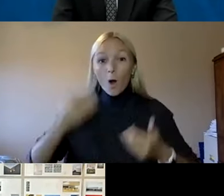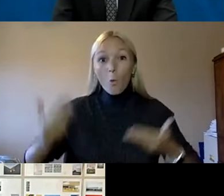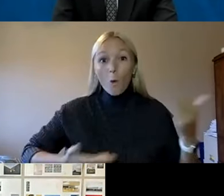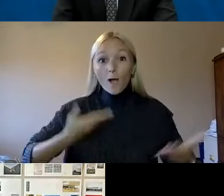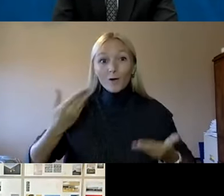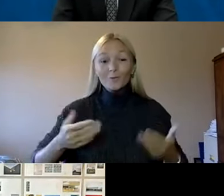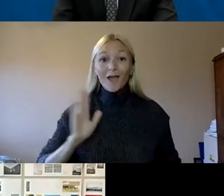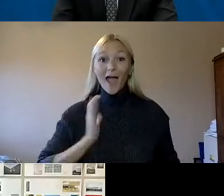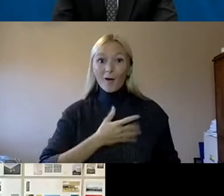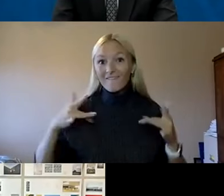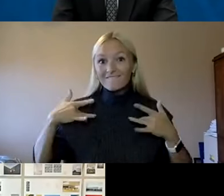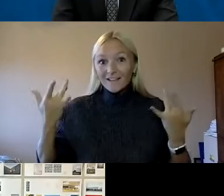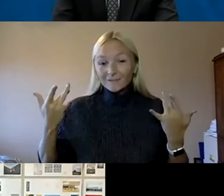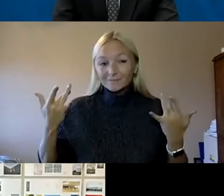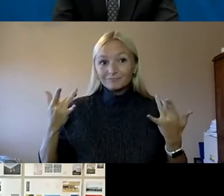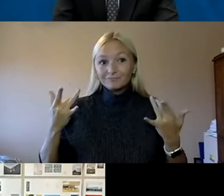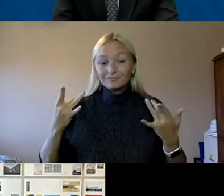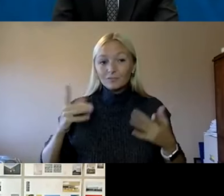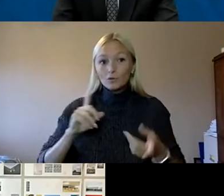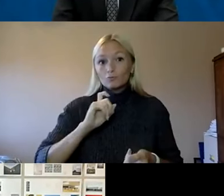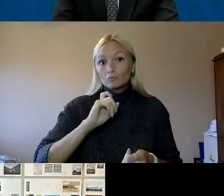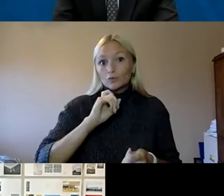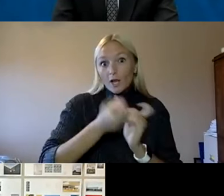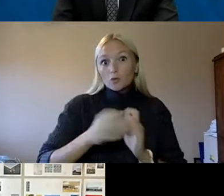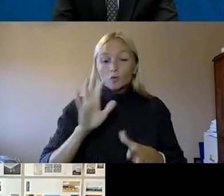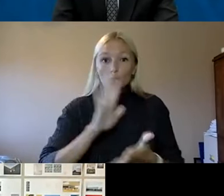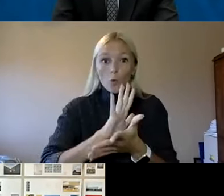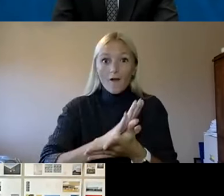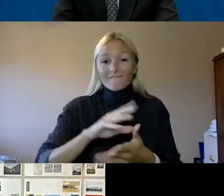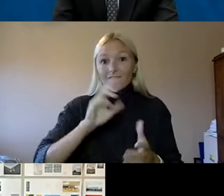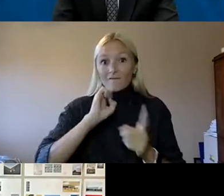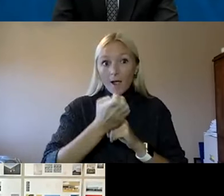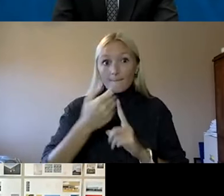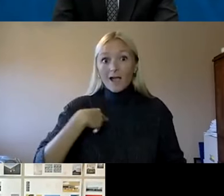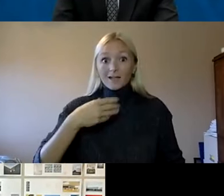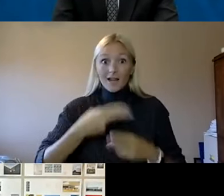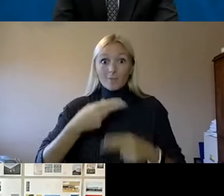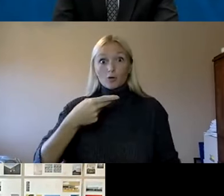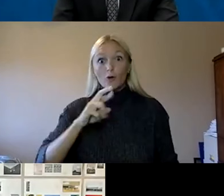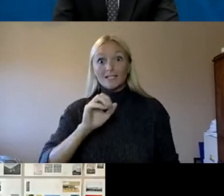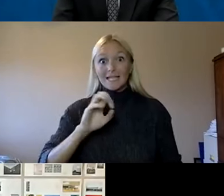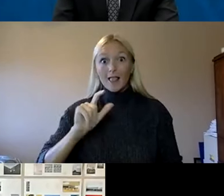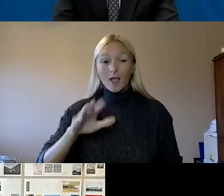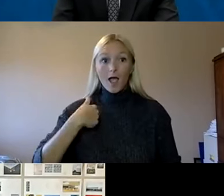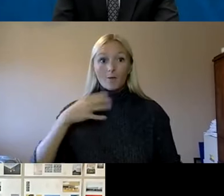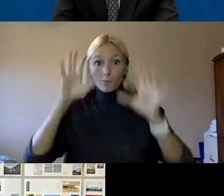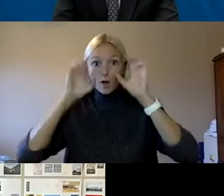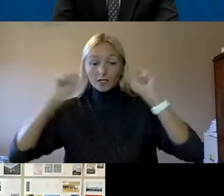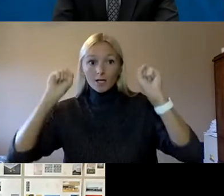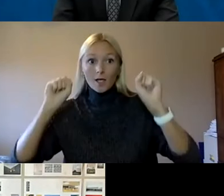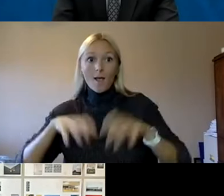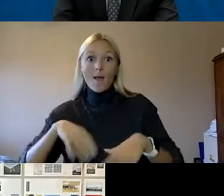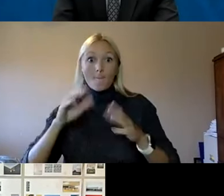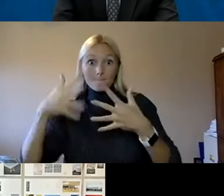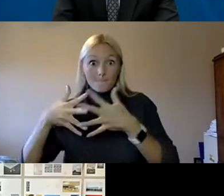to our event, Reinventing the School Environment. My name is Graciela Carrillo. I am the president of the American